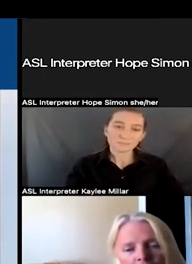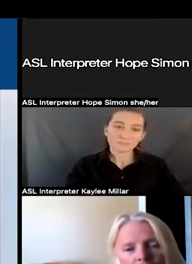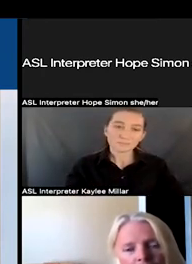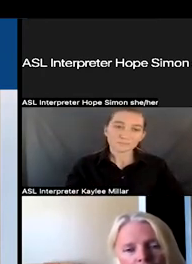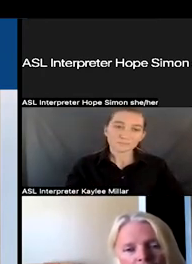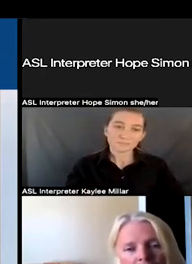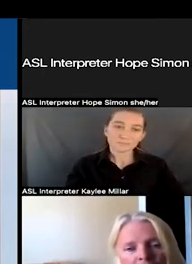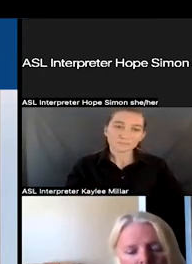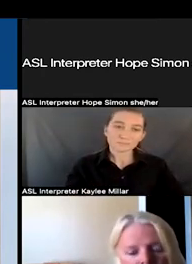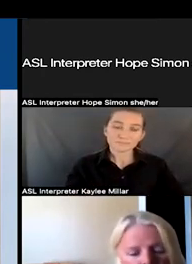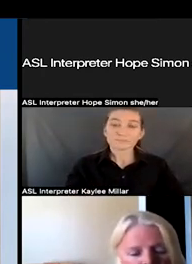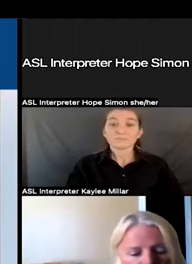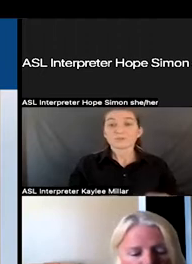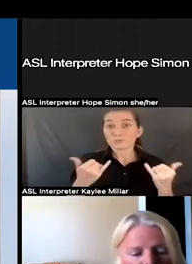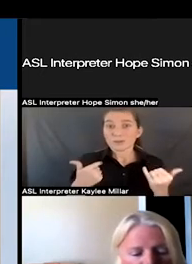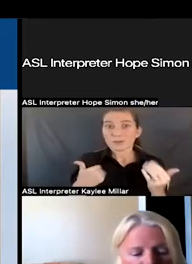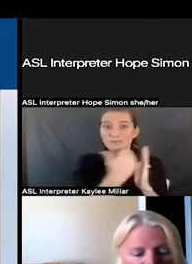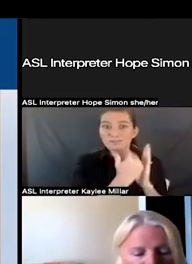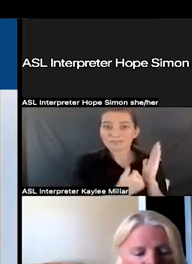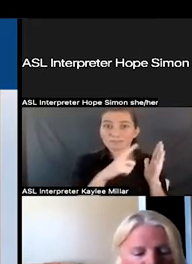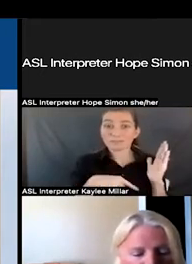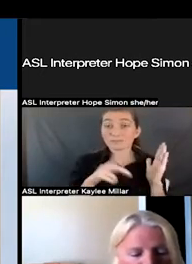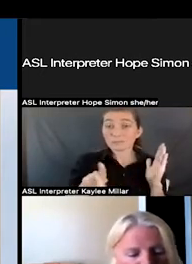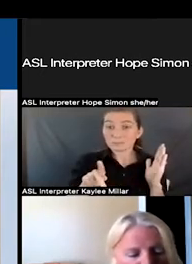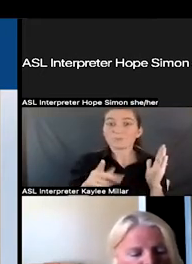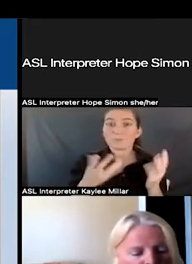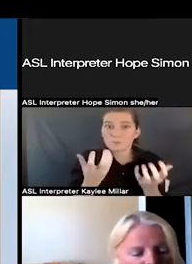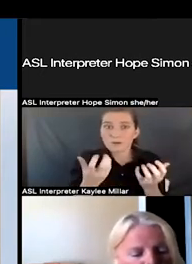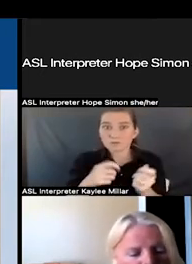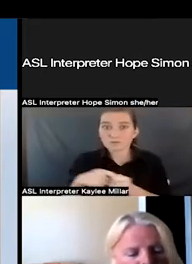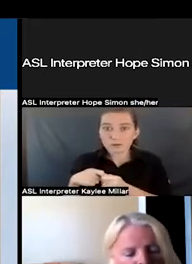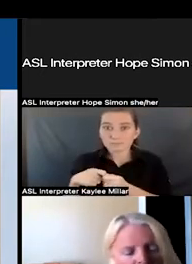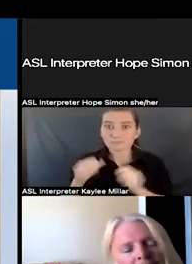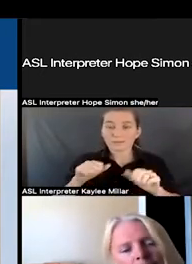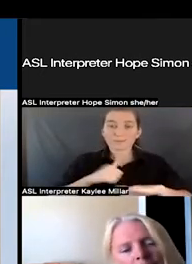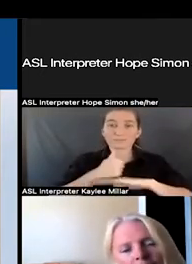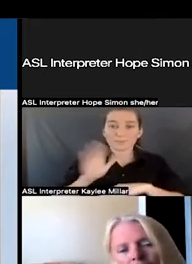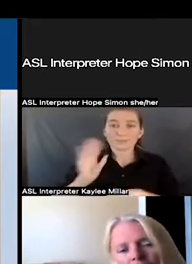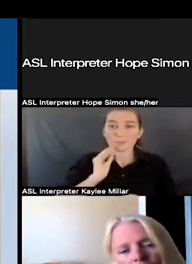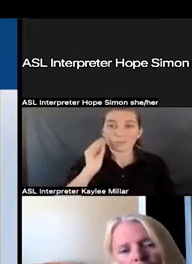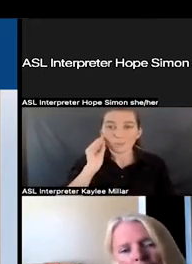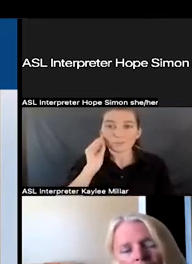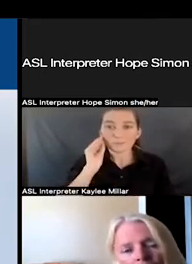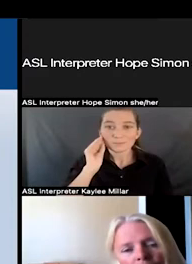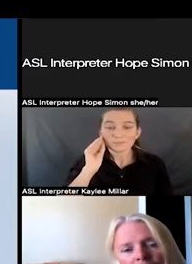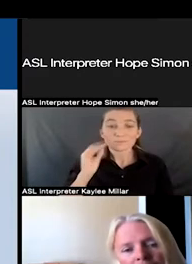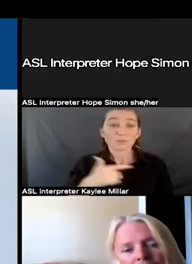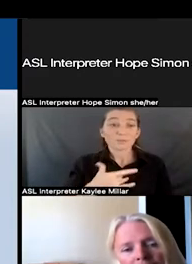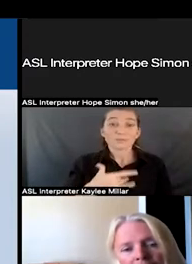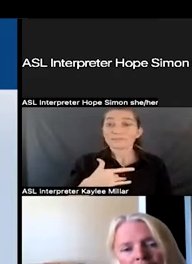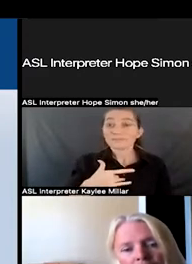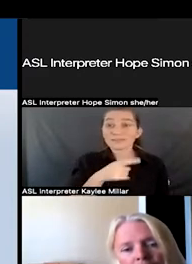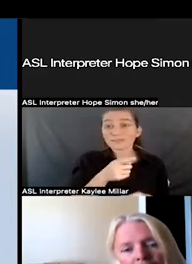straps in their homes. And we will be doing that within the next couple of weeks. We feel that these supplies are going to help make our